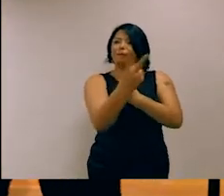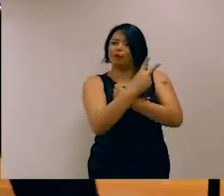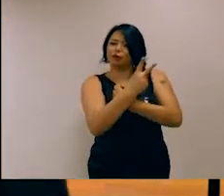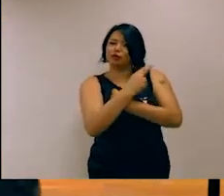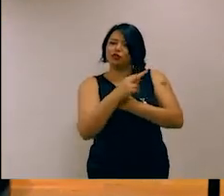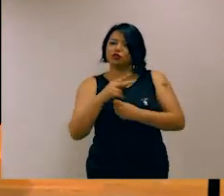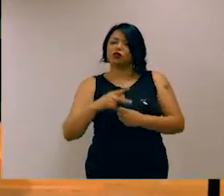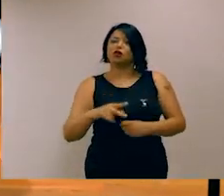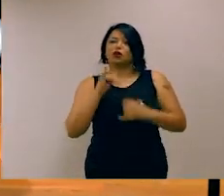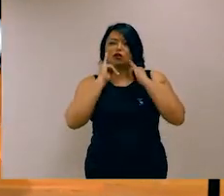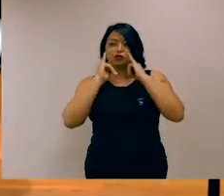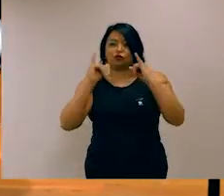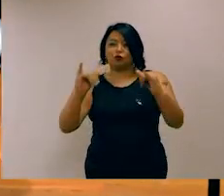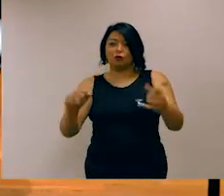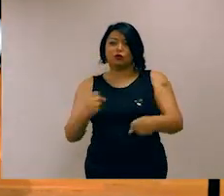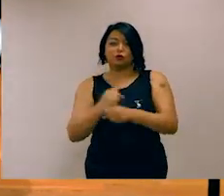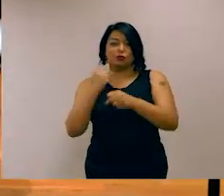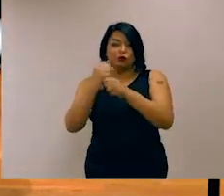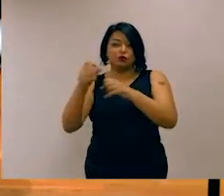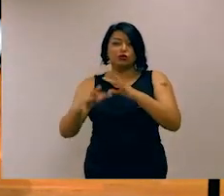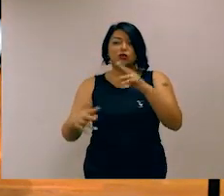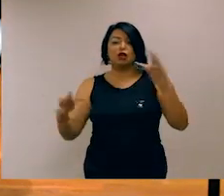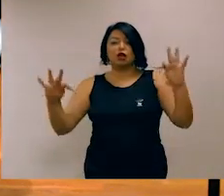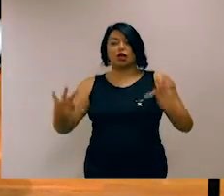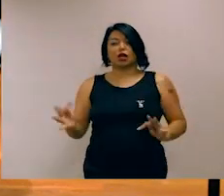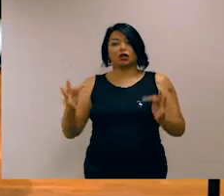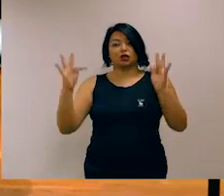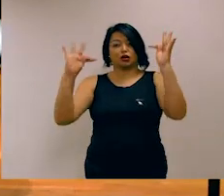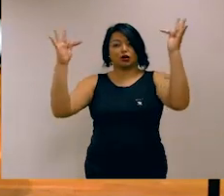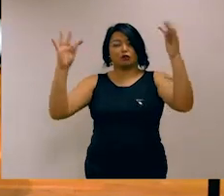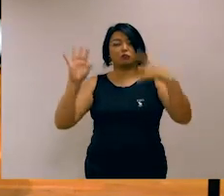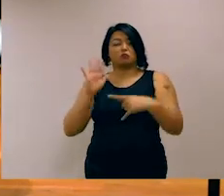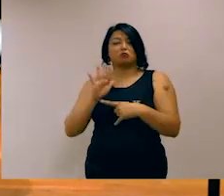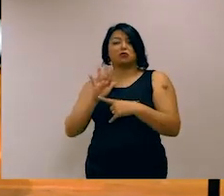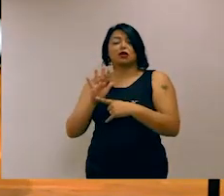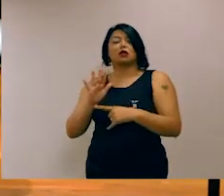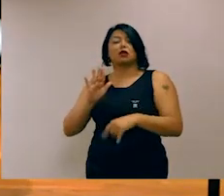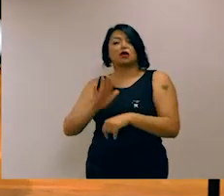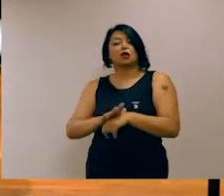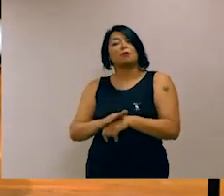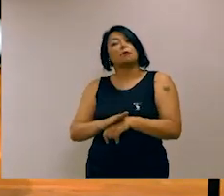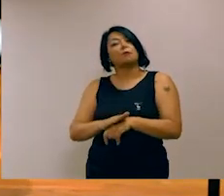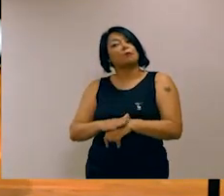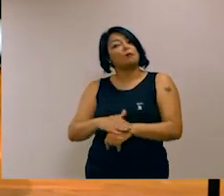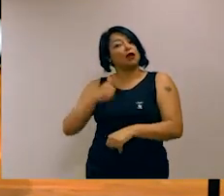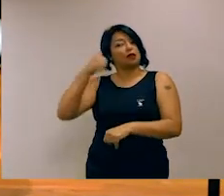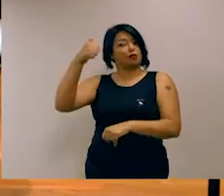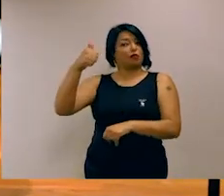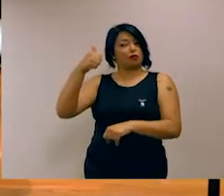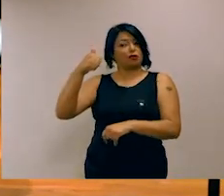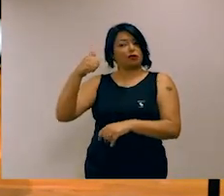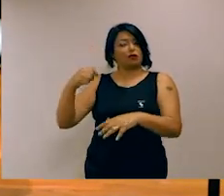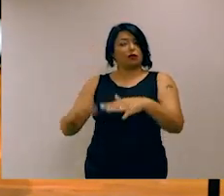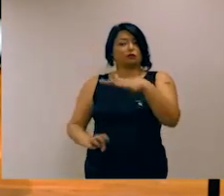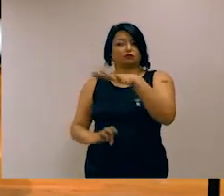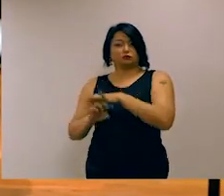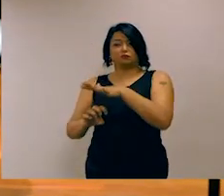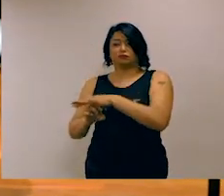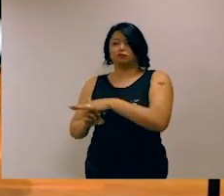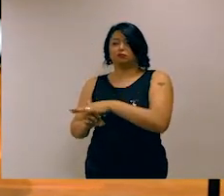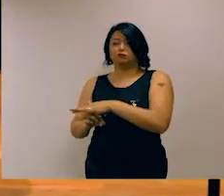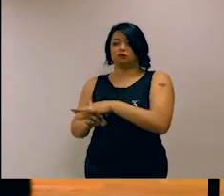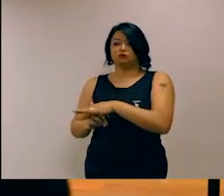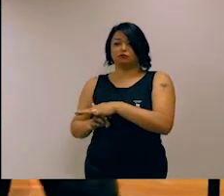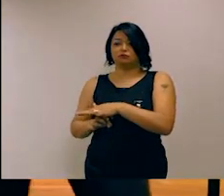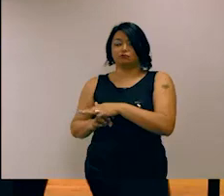will perform this work, protect information, and produce the information, the technology that will have a better impact